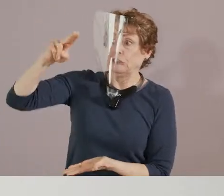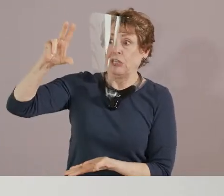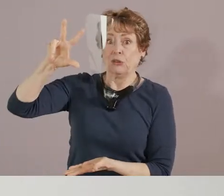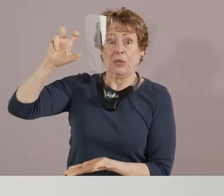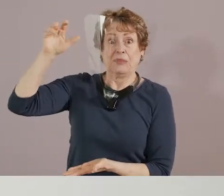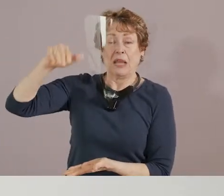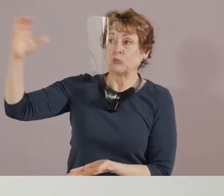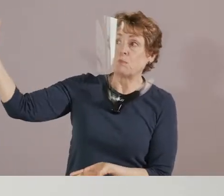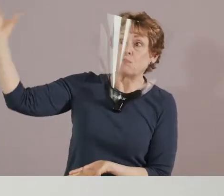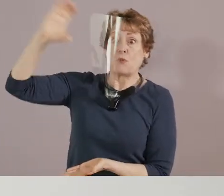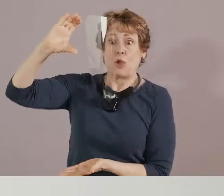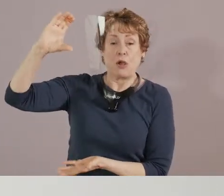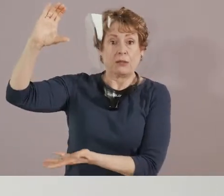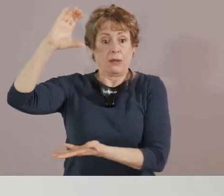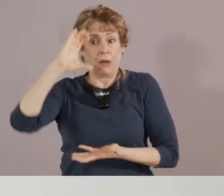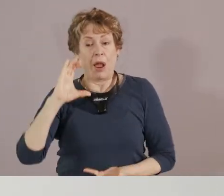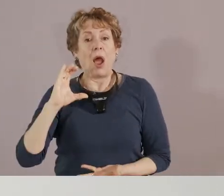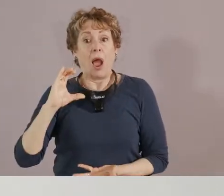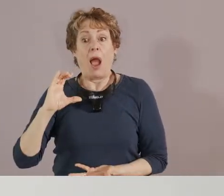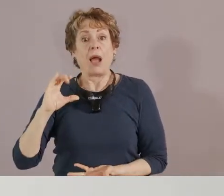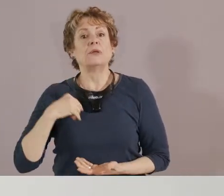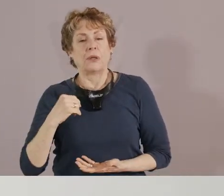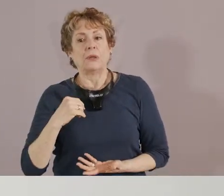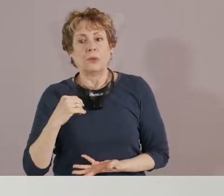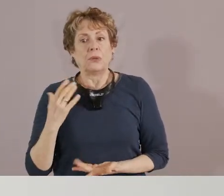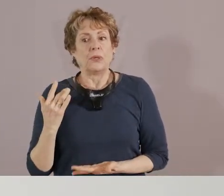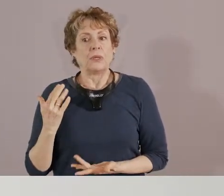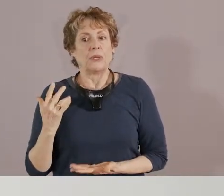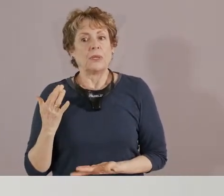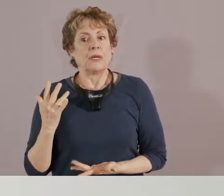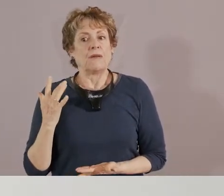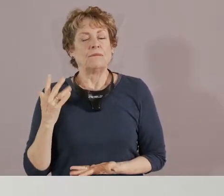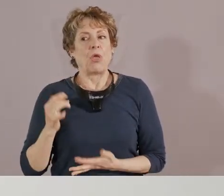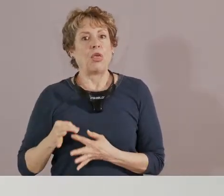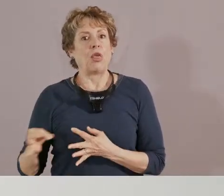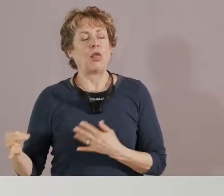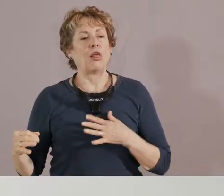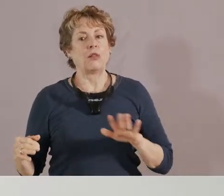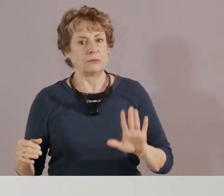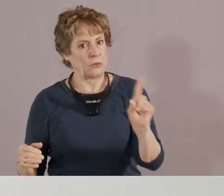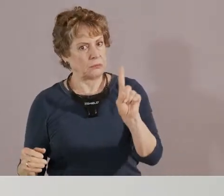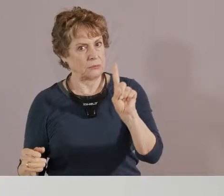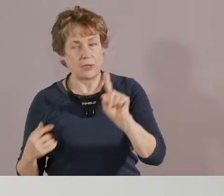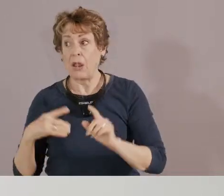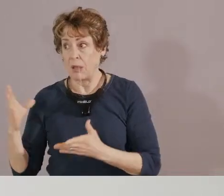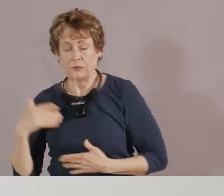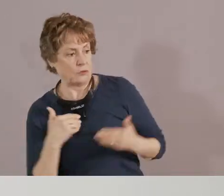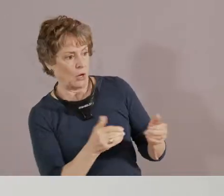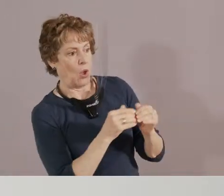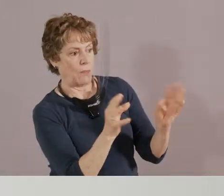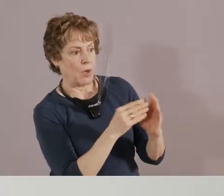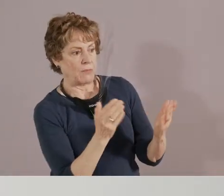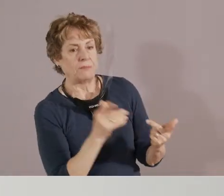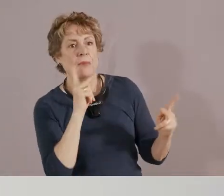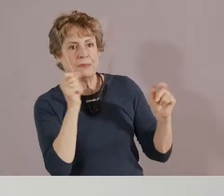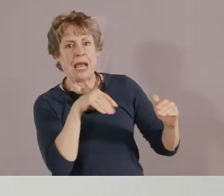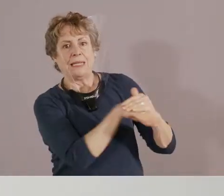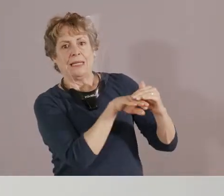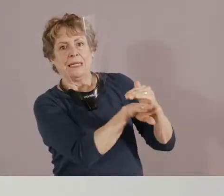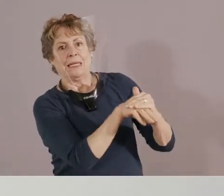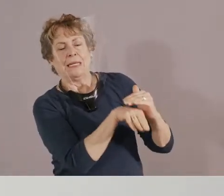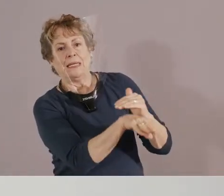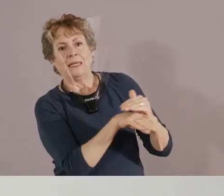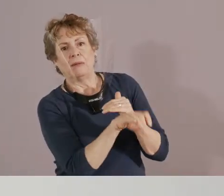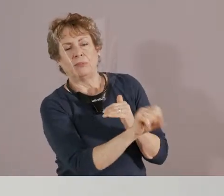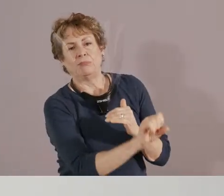that comes. We're going to start opening up appointments, but we will make announcements as we do that. I know that they are also